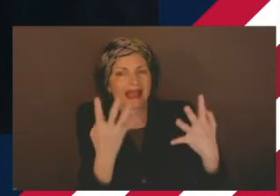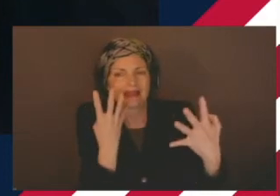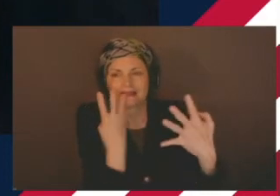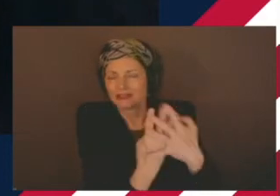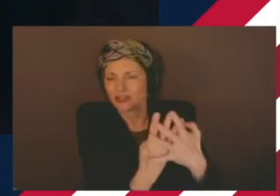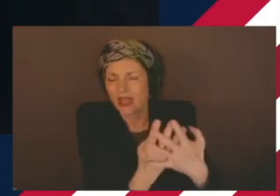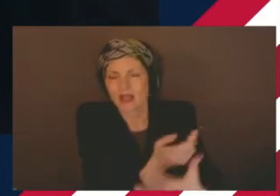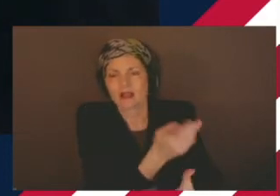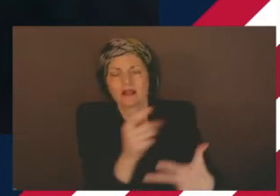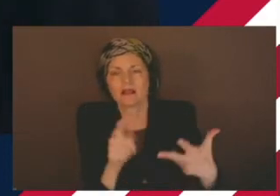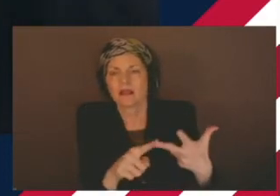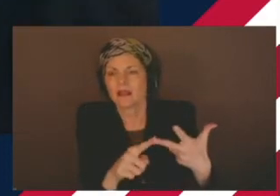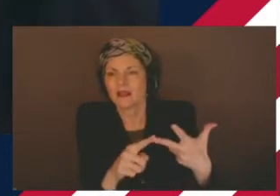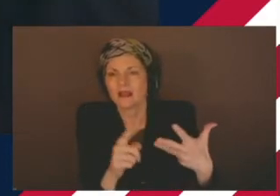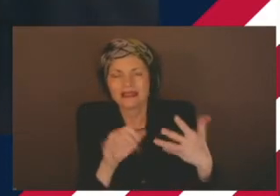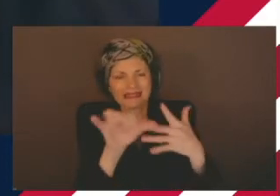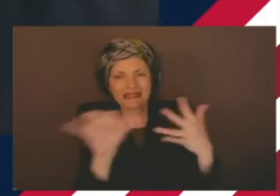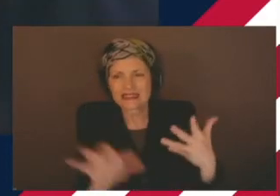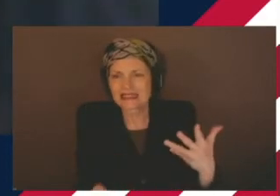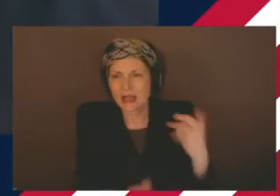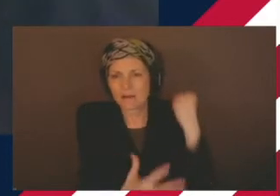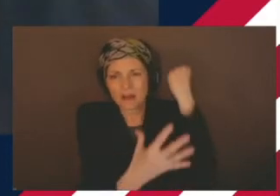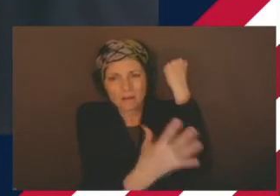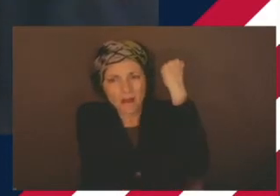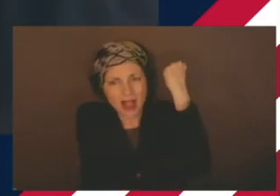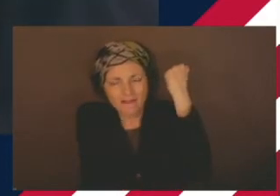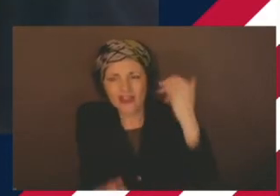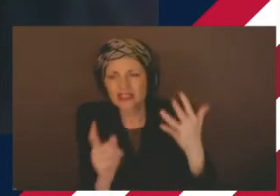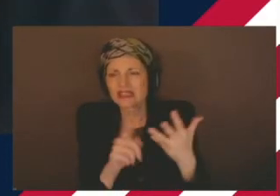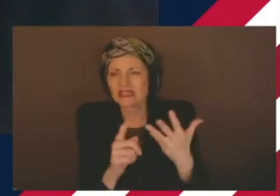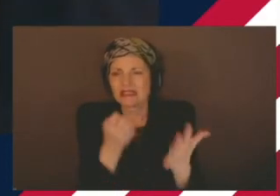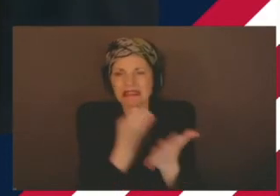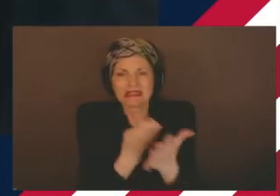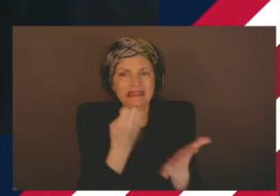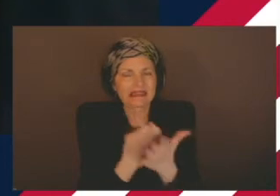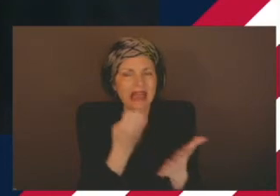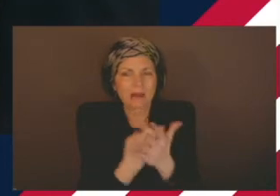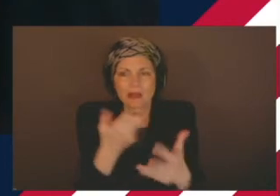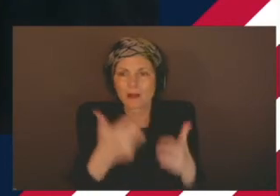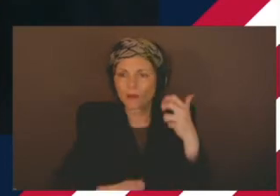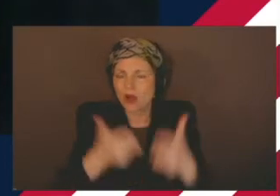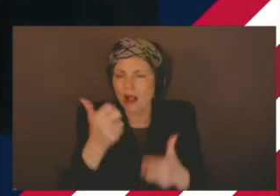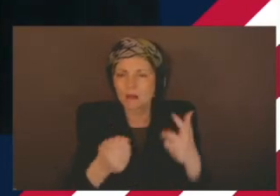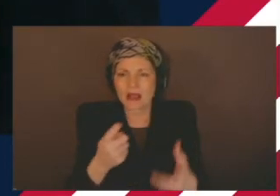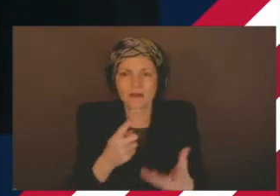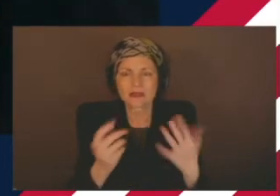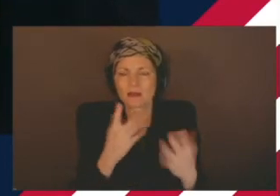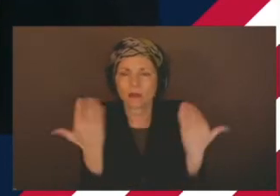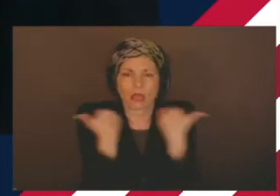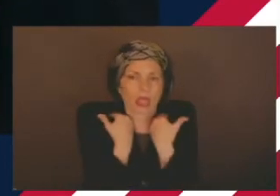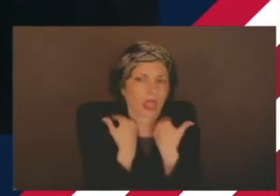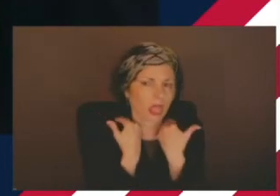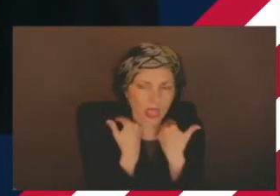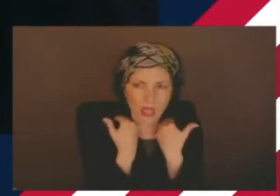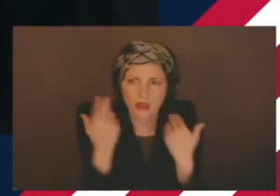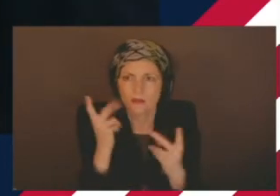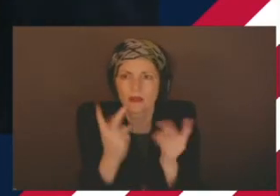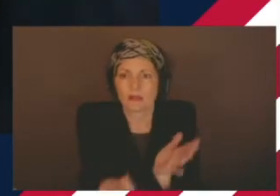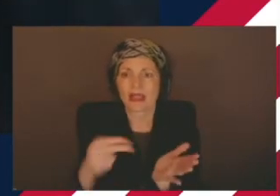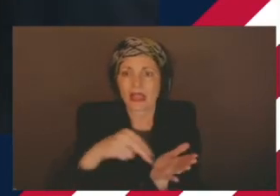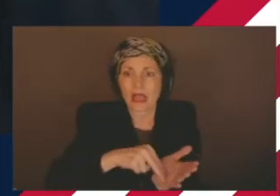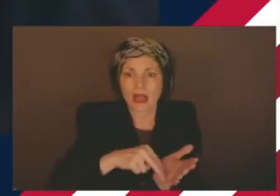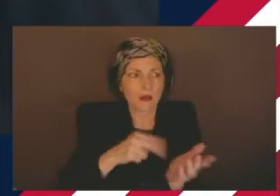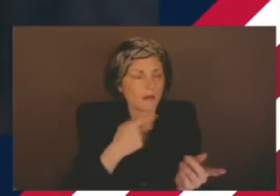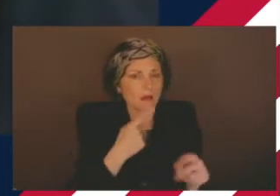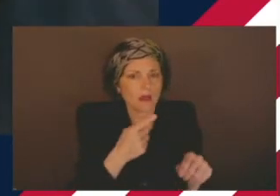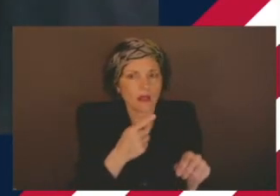Nation, systemic poverty, ecological devastation, 4 million families getting up every morning can buy unleaded gas and can't buy unleaded